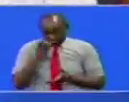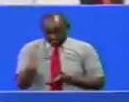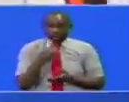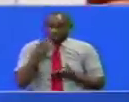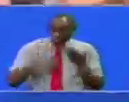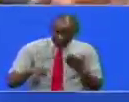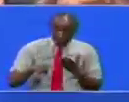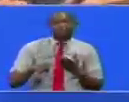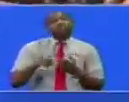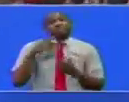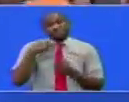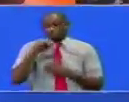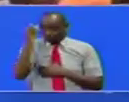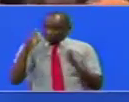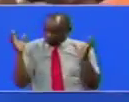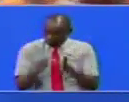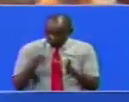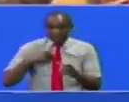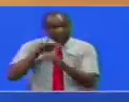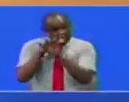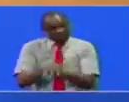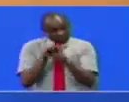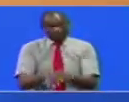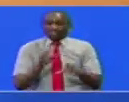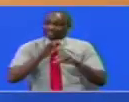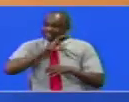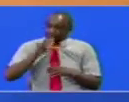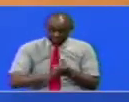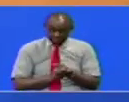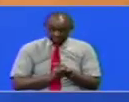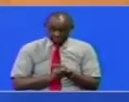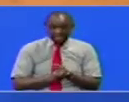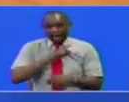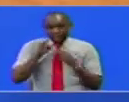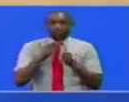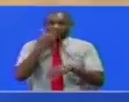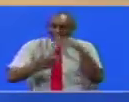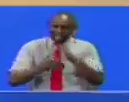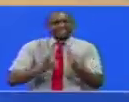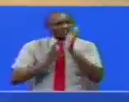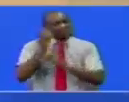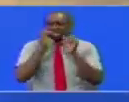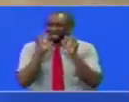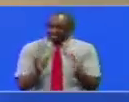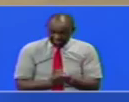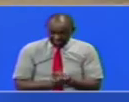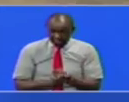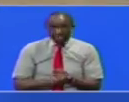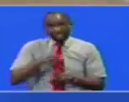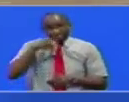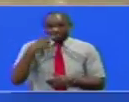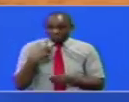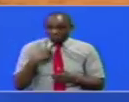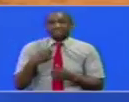Claims that the ruling Jubilee regime has marginalized the county, particularly on infrastructure development, dominated the